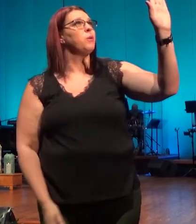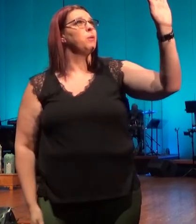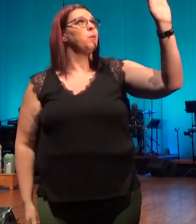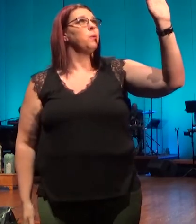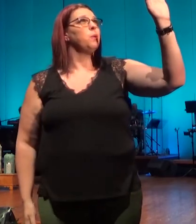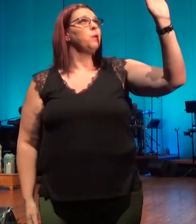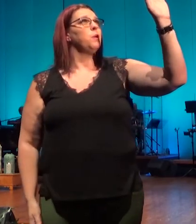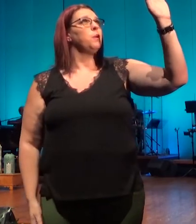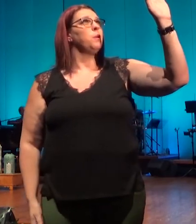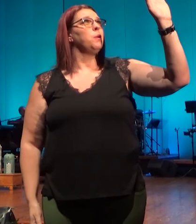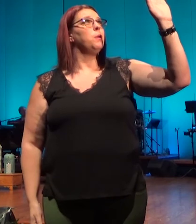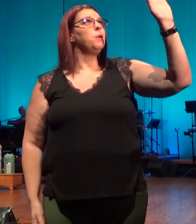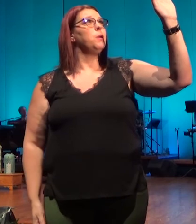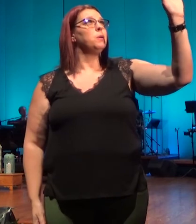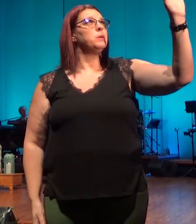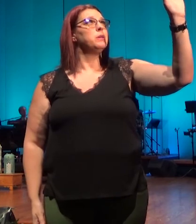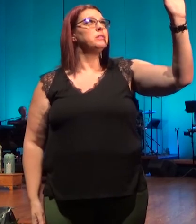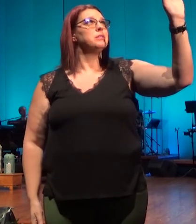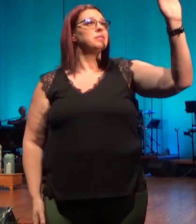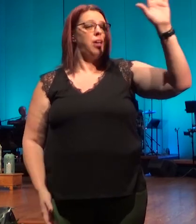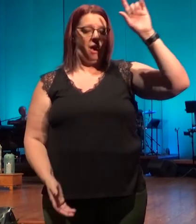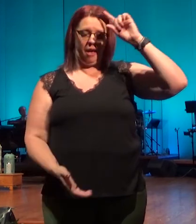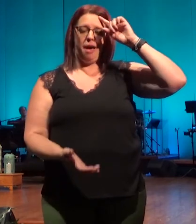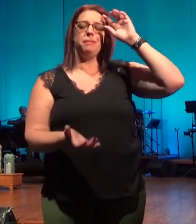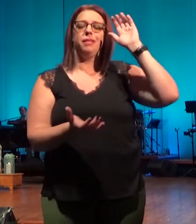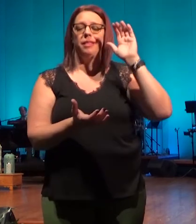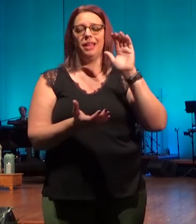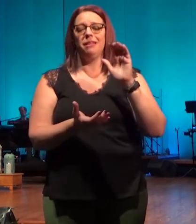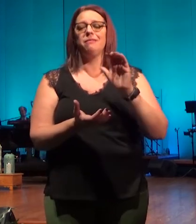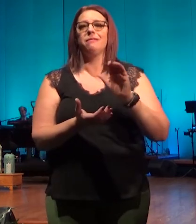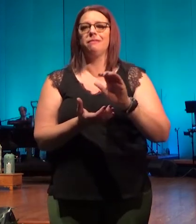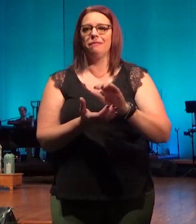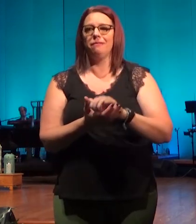yours. And I believe.